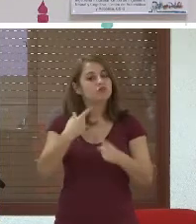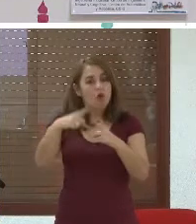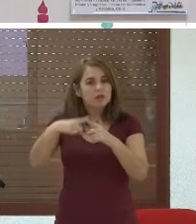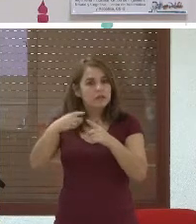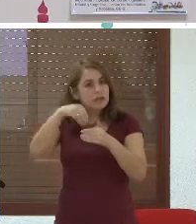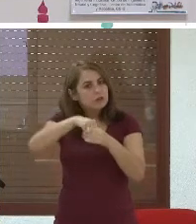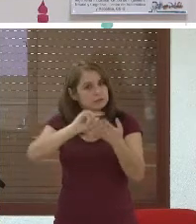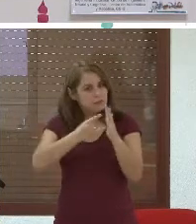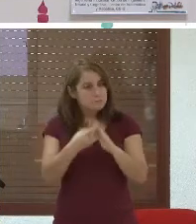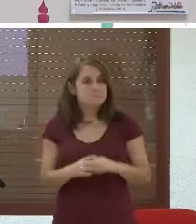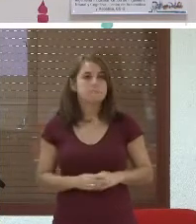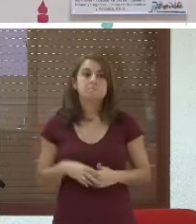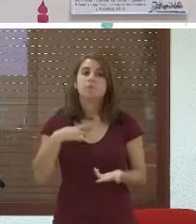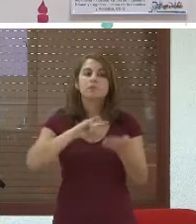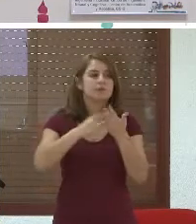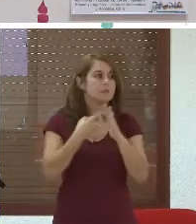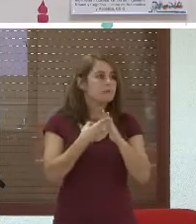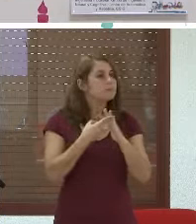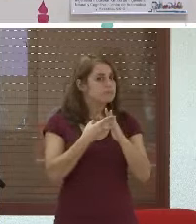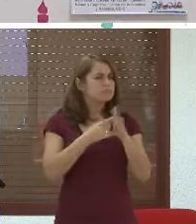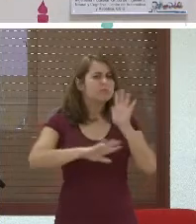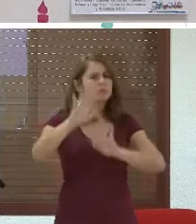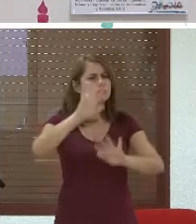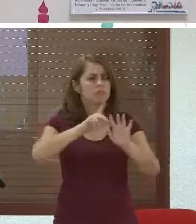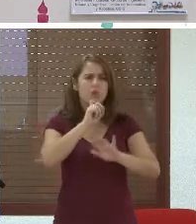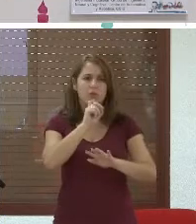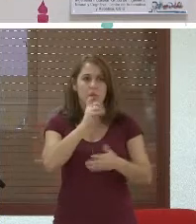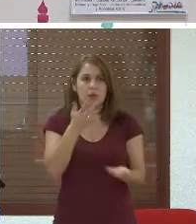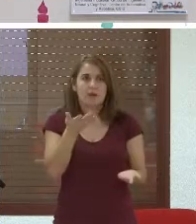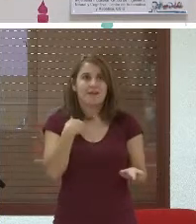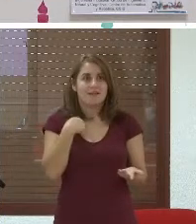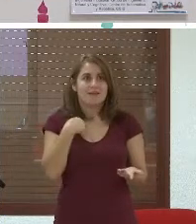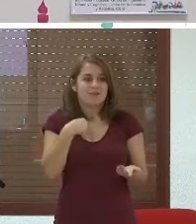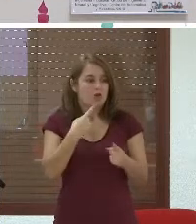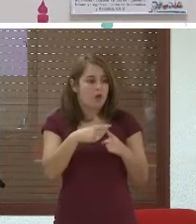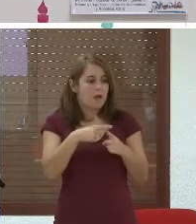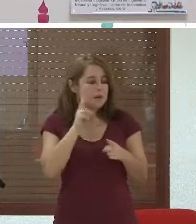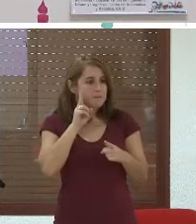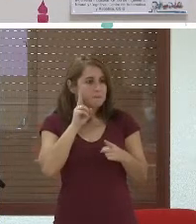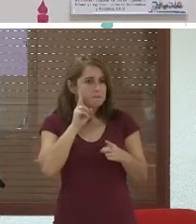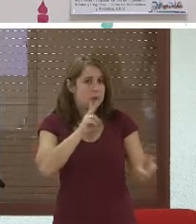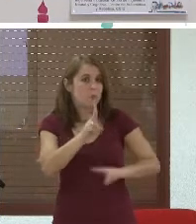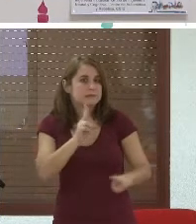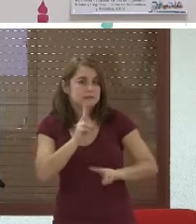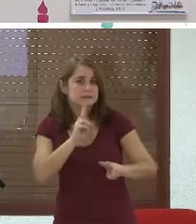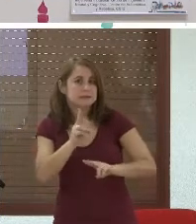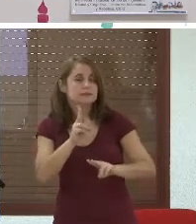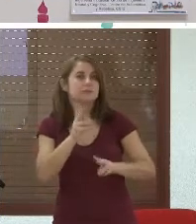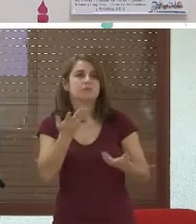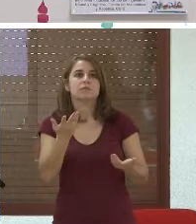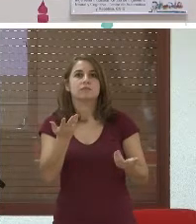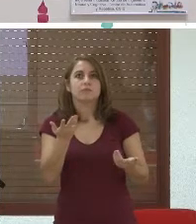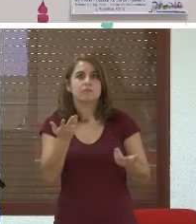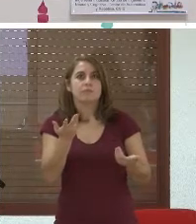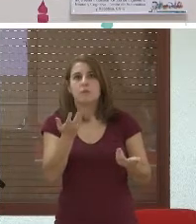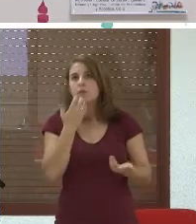receptors. The parts of the system, it's a fairly complex system because the signals that we're registering, we're